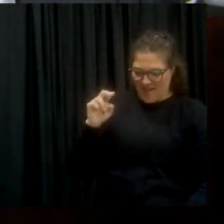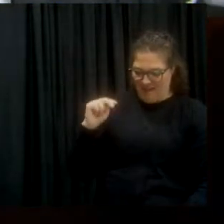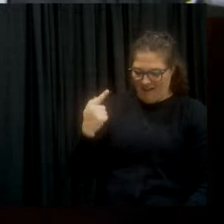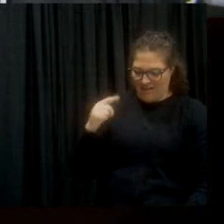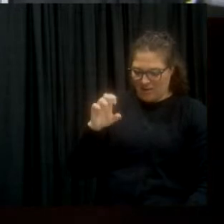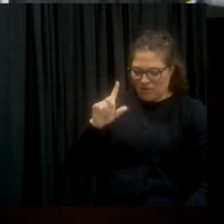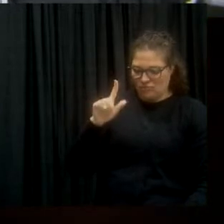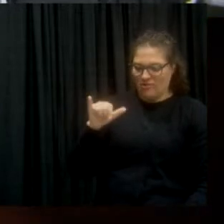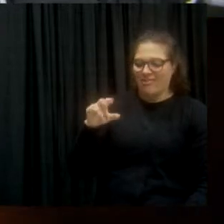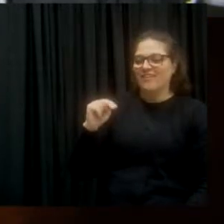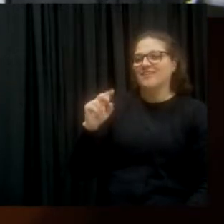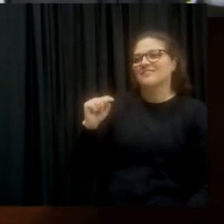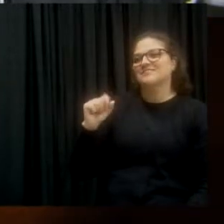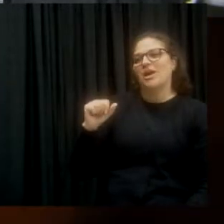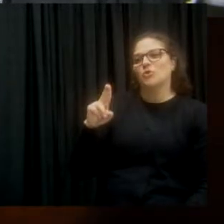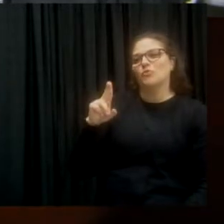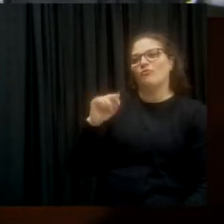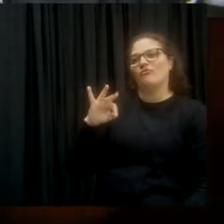Angeline Taufi.